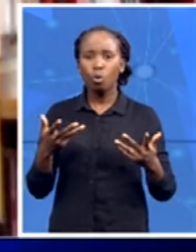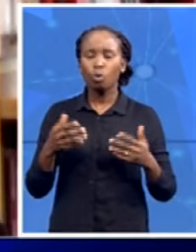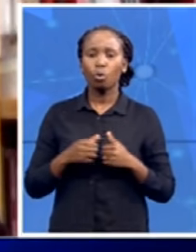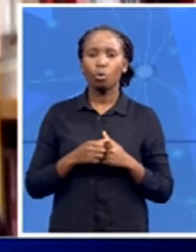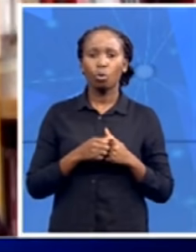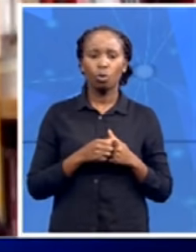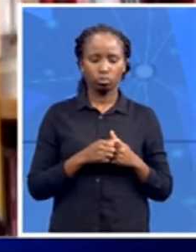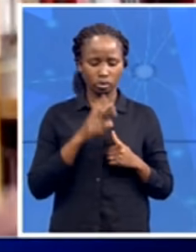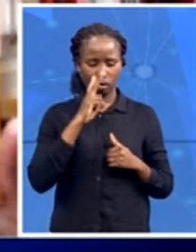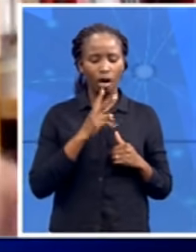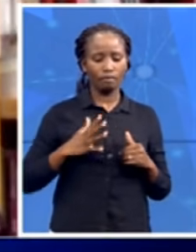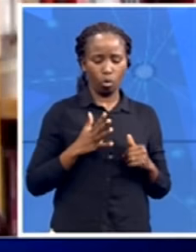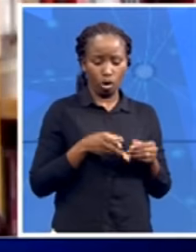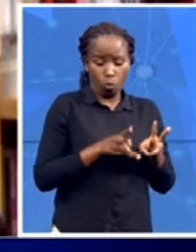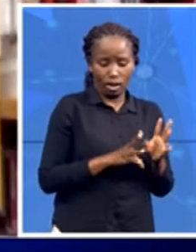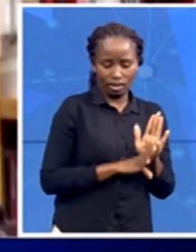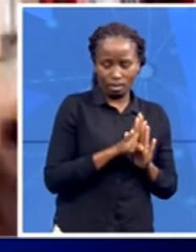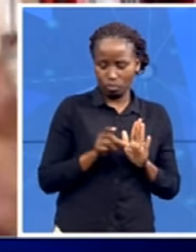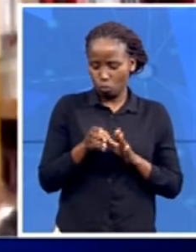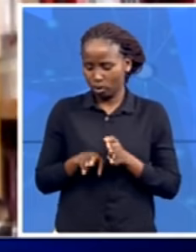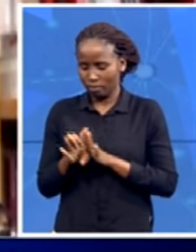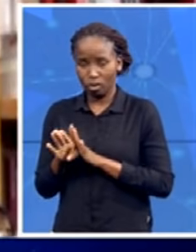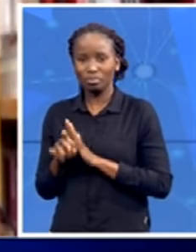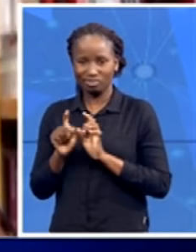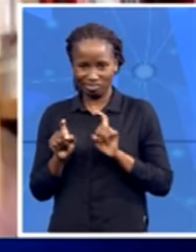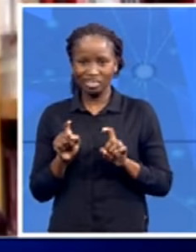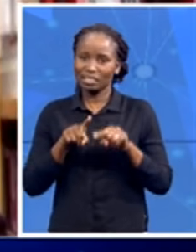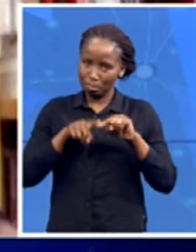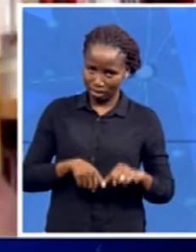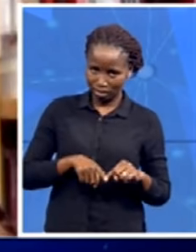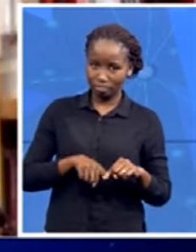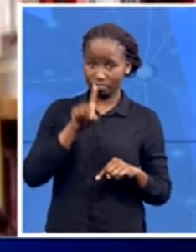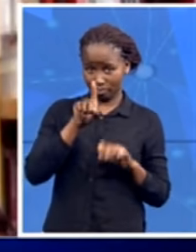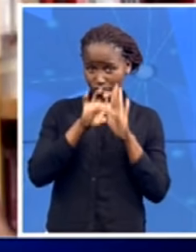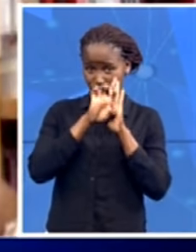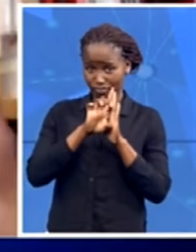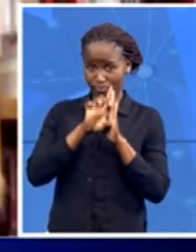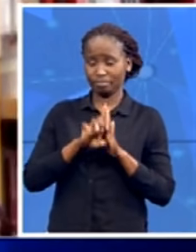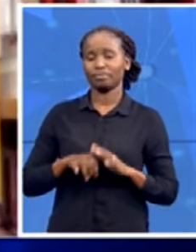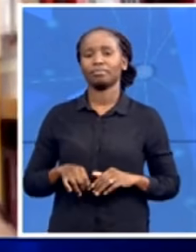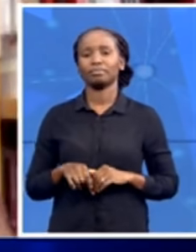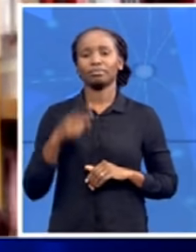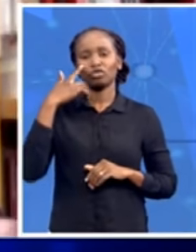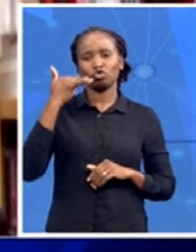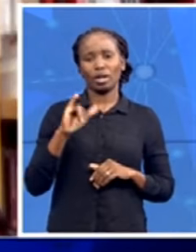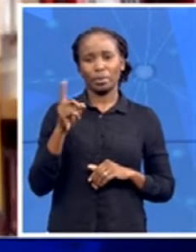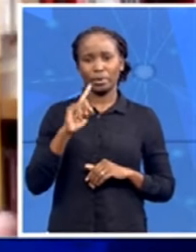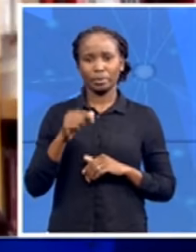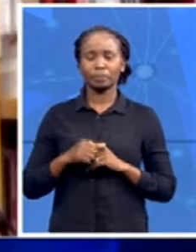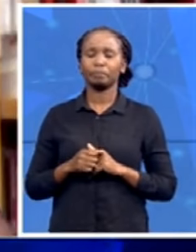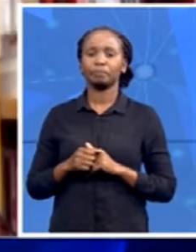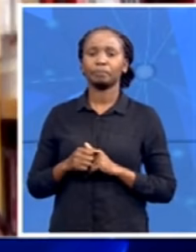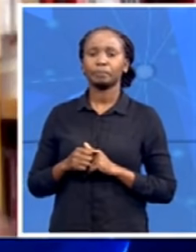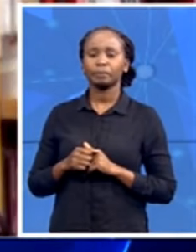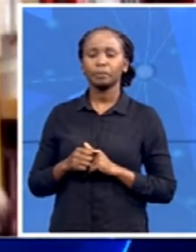That's why I said earlier on that if you look at the model that the manifesto of the DA